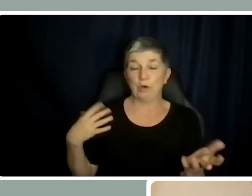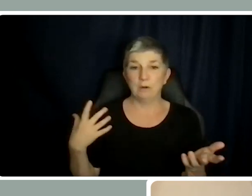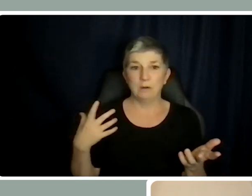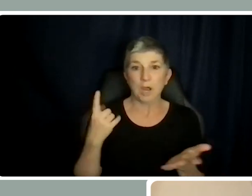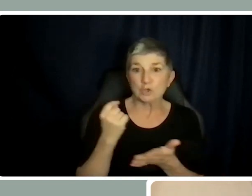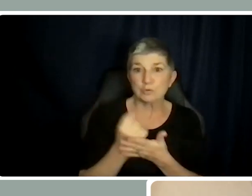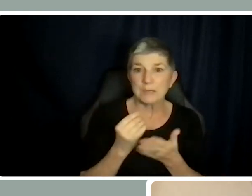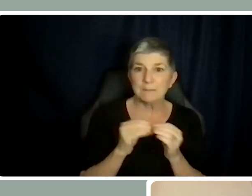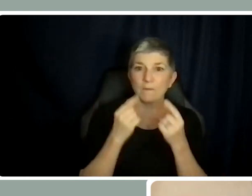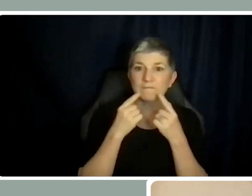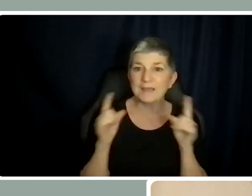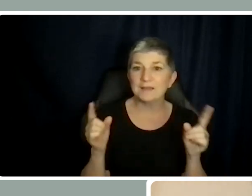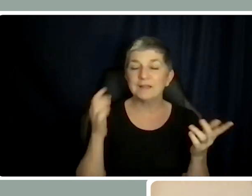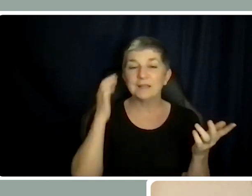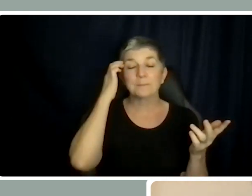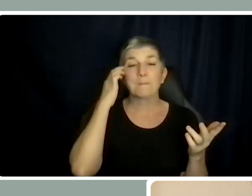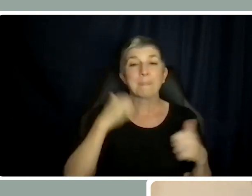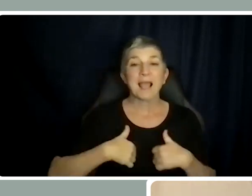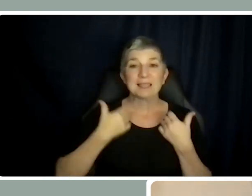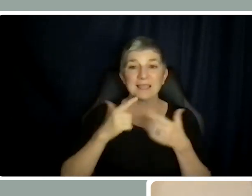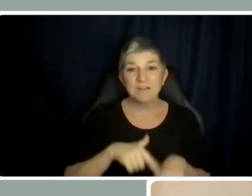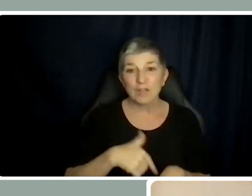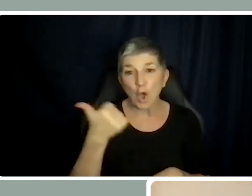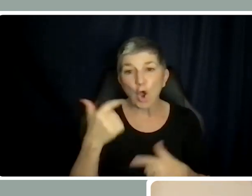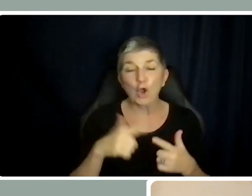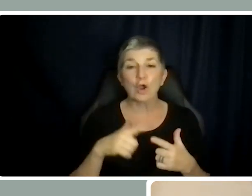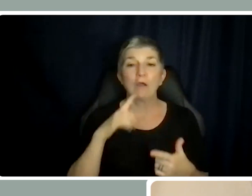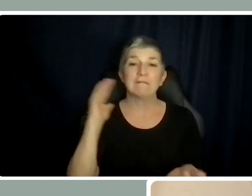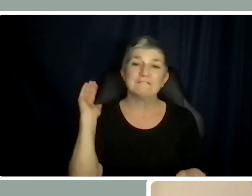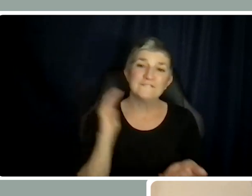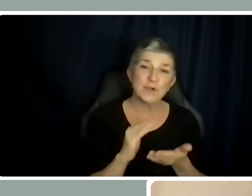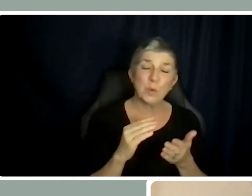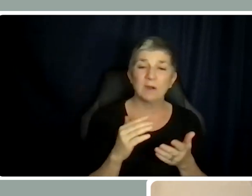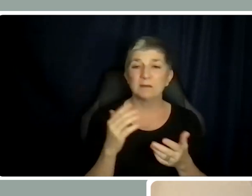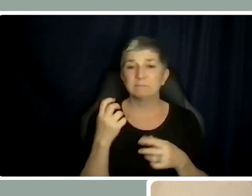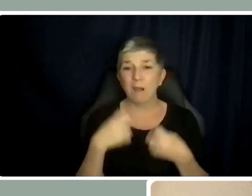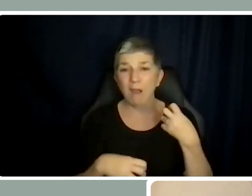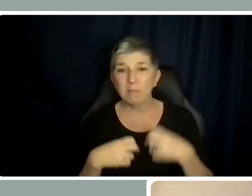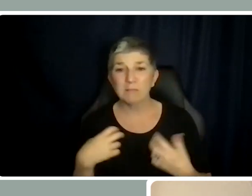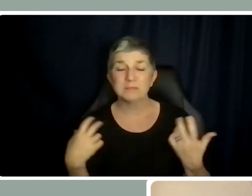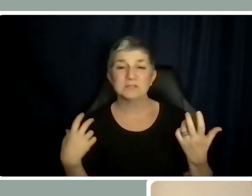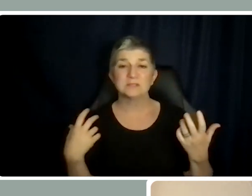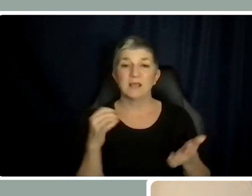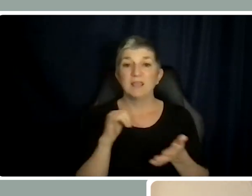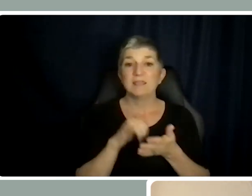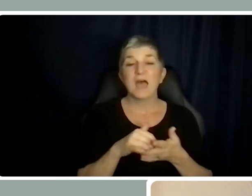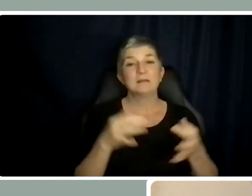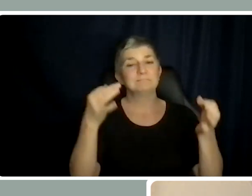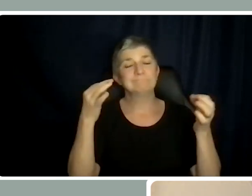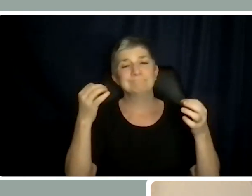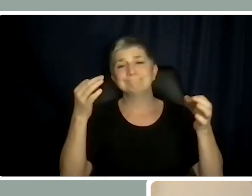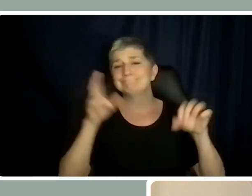it more effectively. Maybe I would live longer, maybe I would have fewer symptoms or something like that. So that's an absolutely